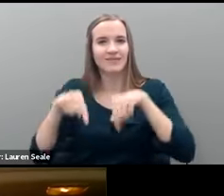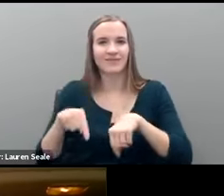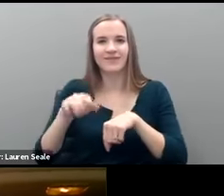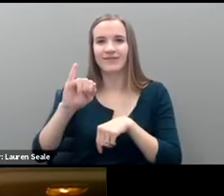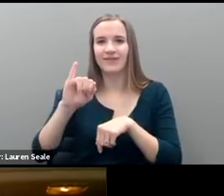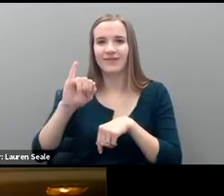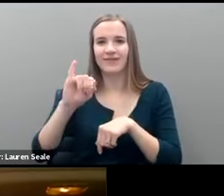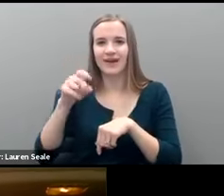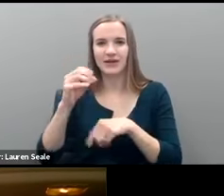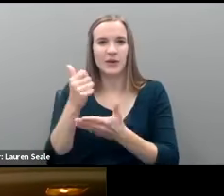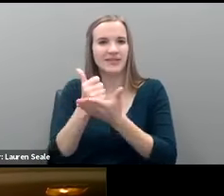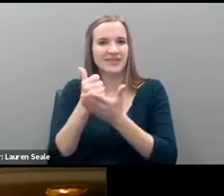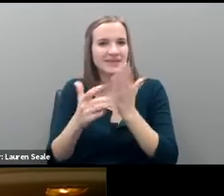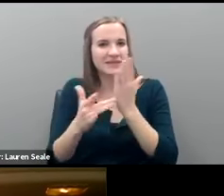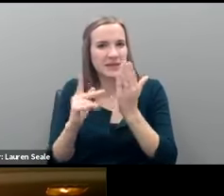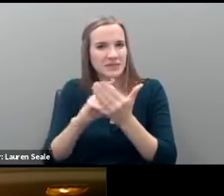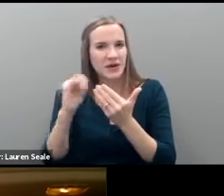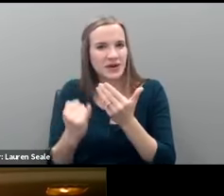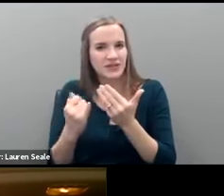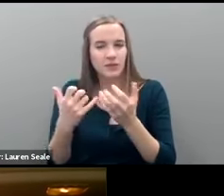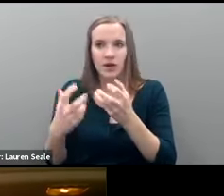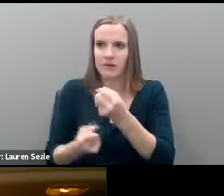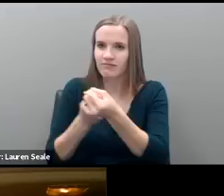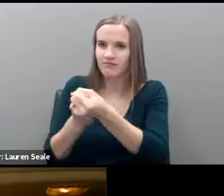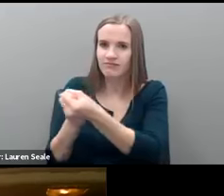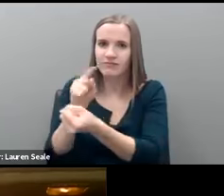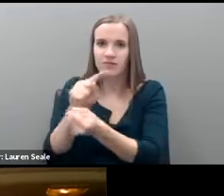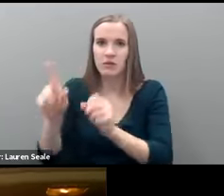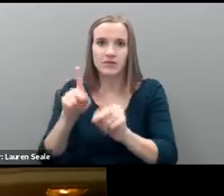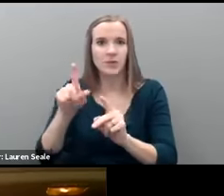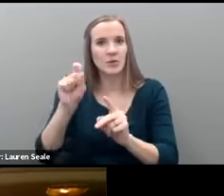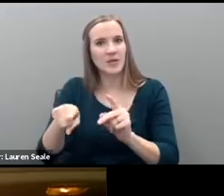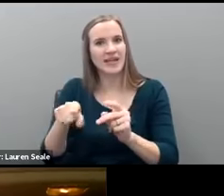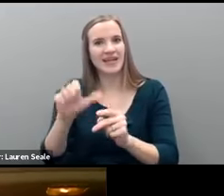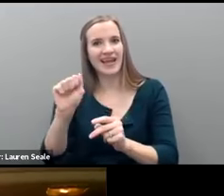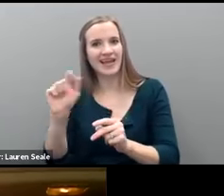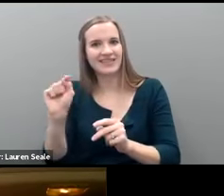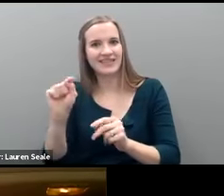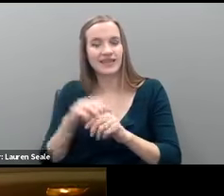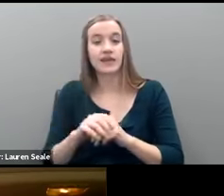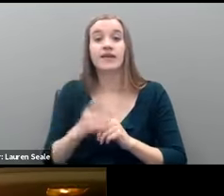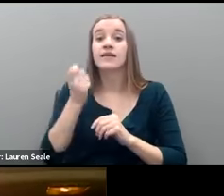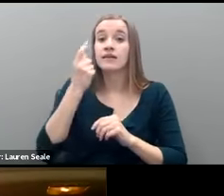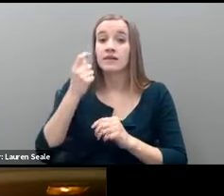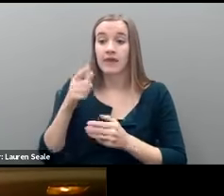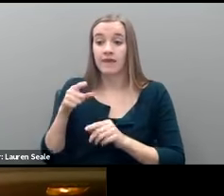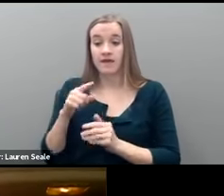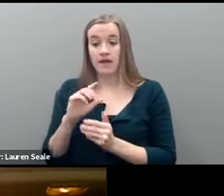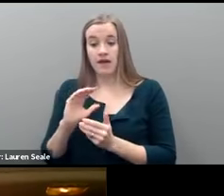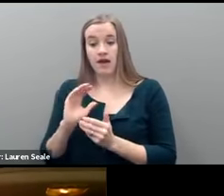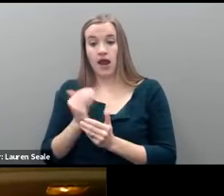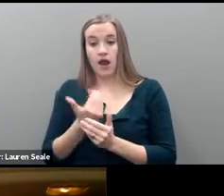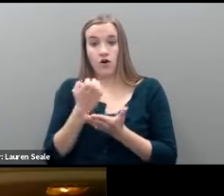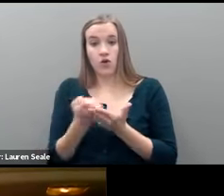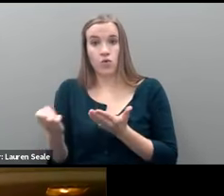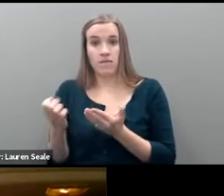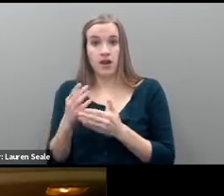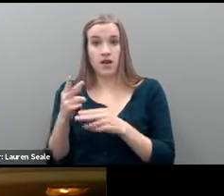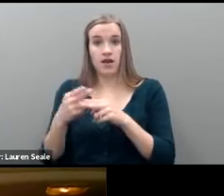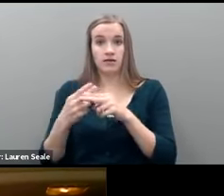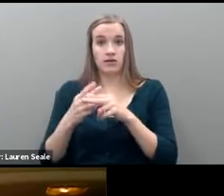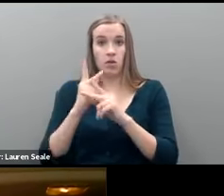supports. And in Idaho, we're really, really blessed, and there's no charge for Idahoans to be able to borrow equipment. And so that's